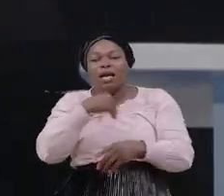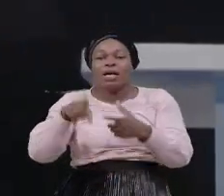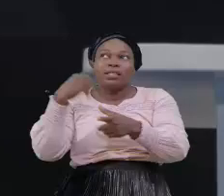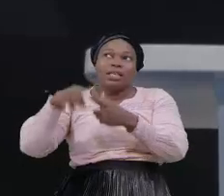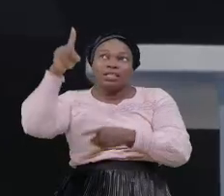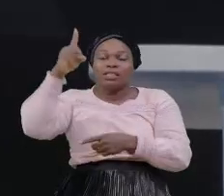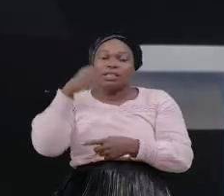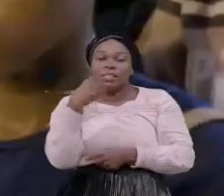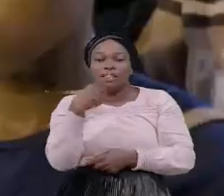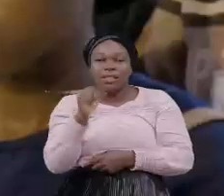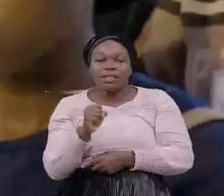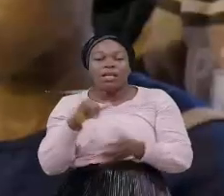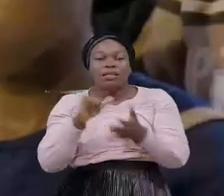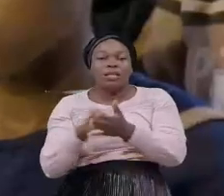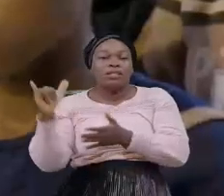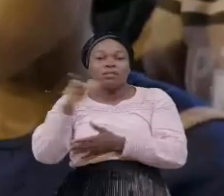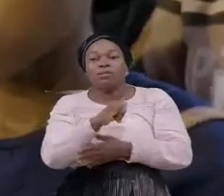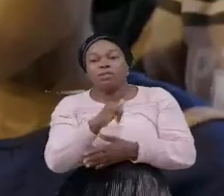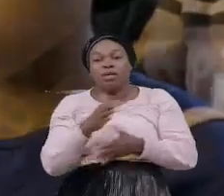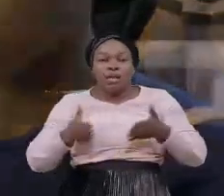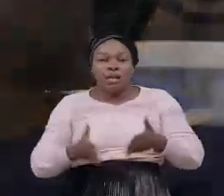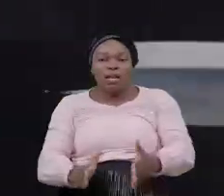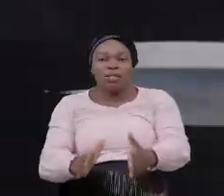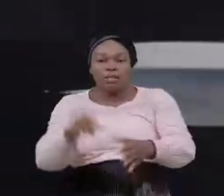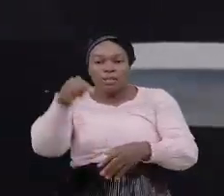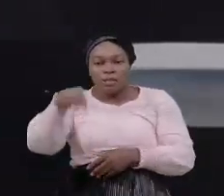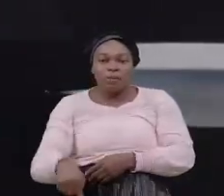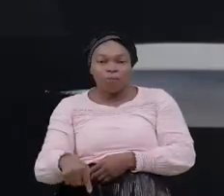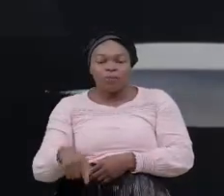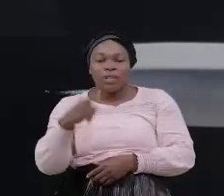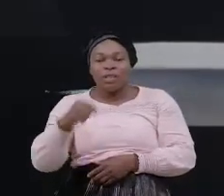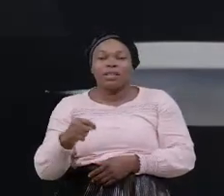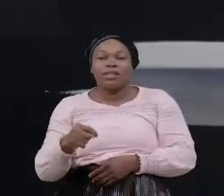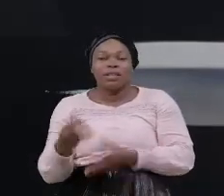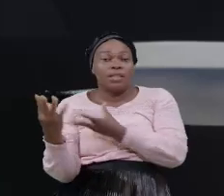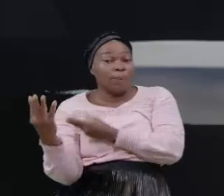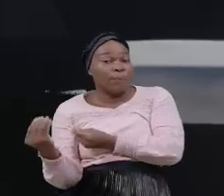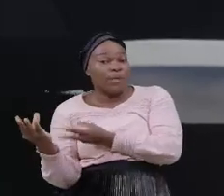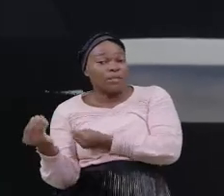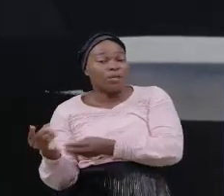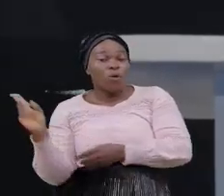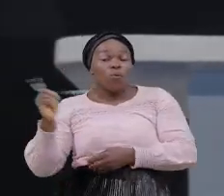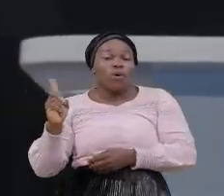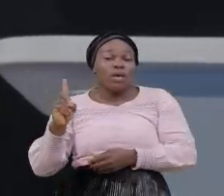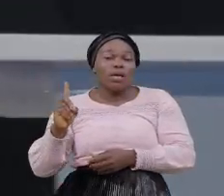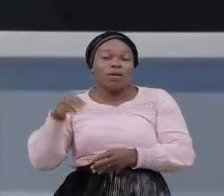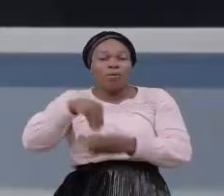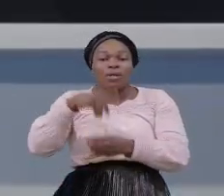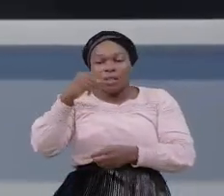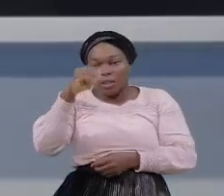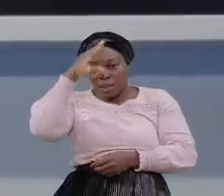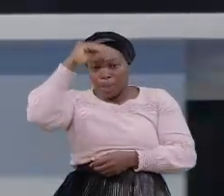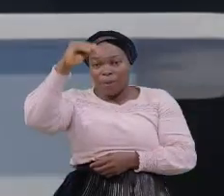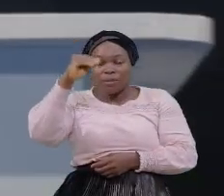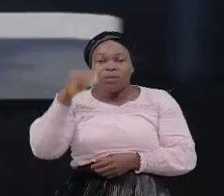they let down the bed wherein the sick of the palsy